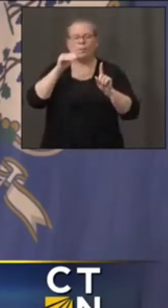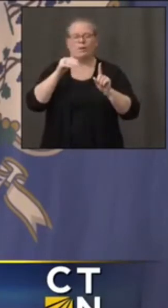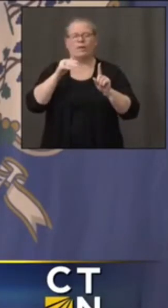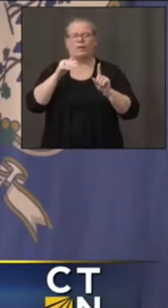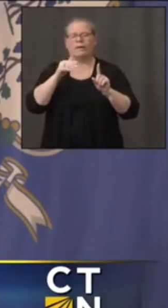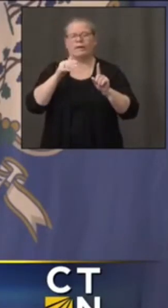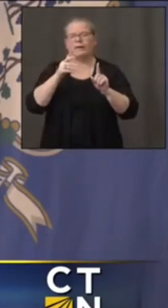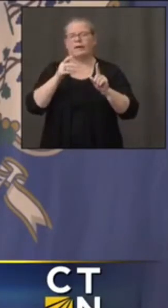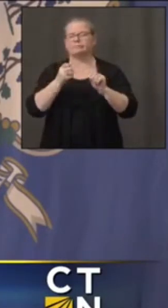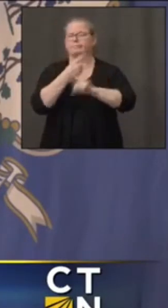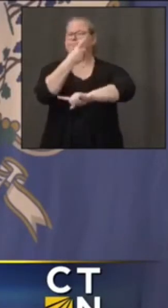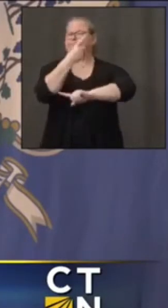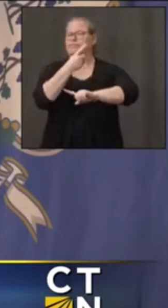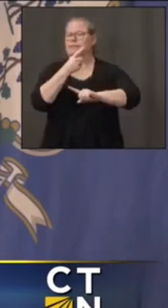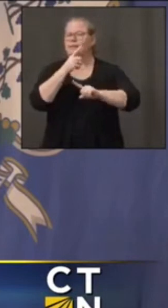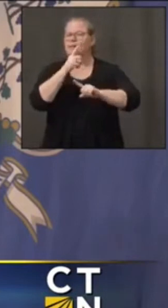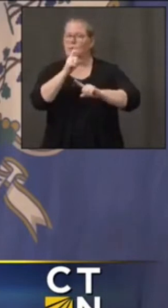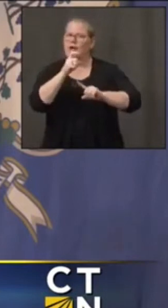Thank you all.